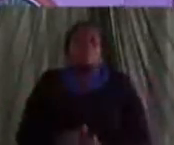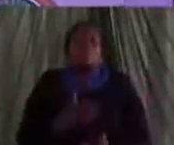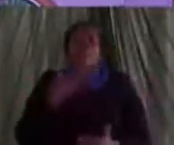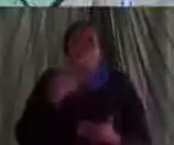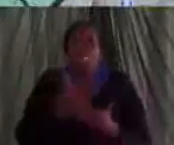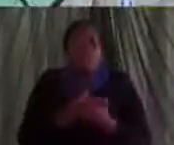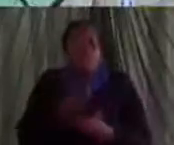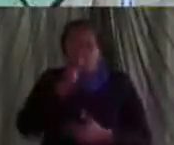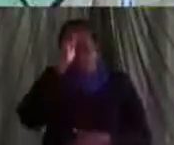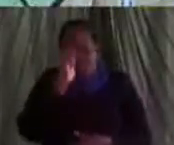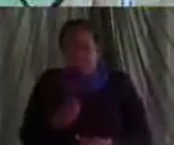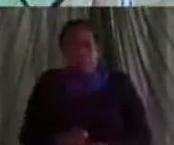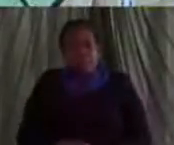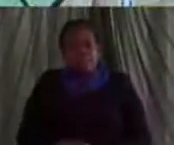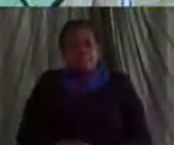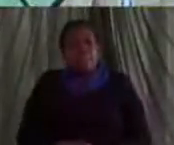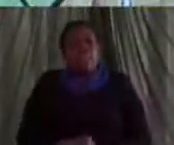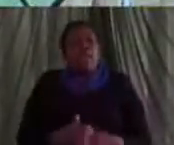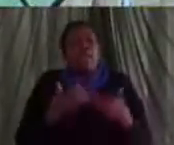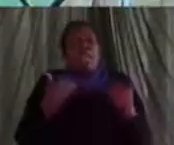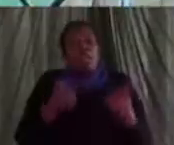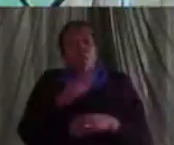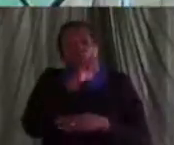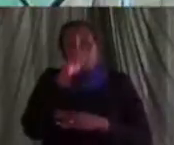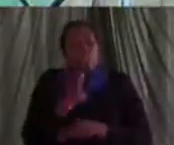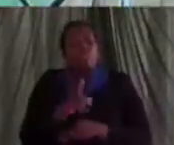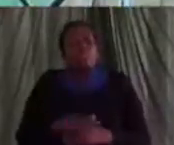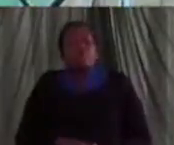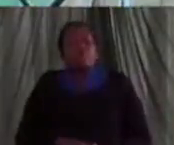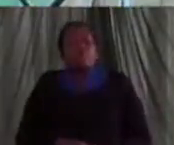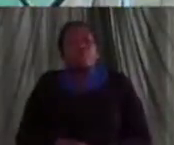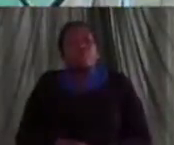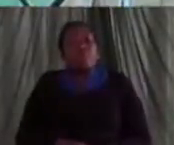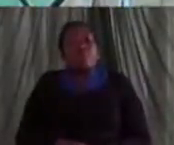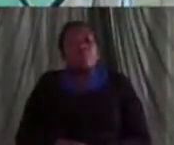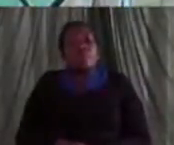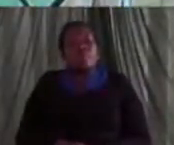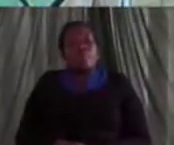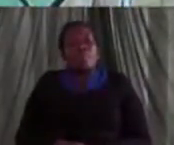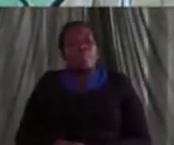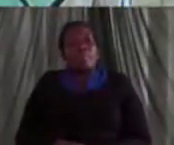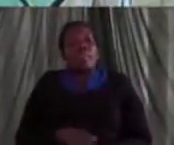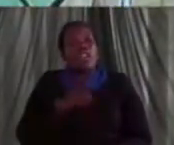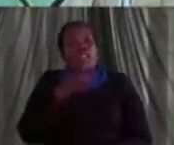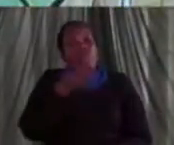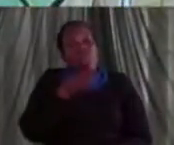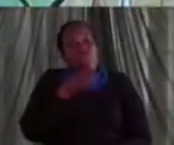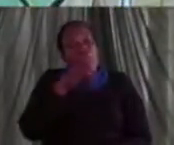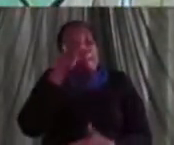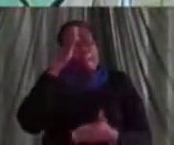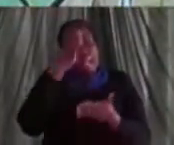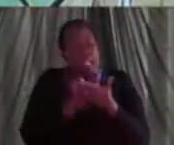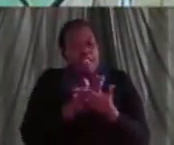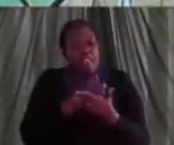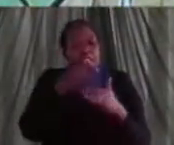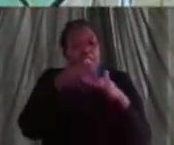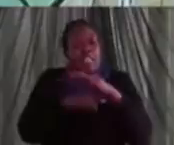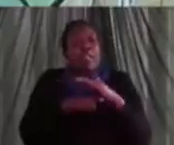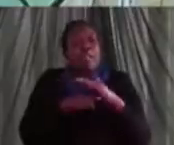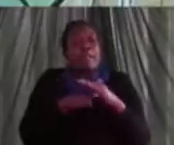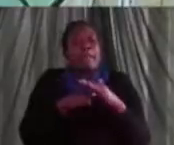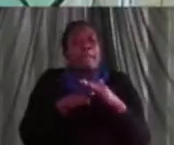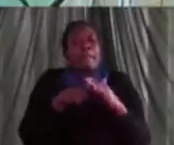Judge. Do you believe in mentorship, and do you practice it? And if you do, can you give